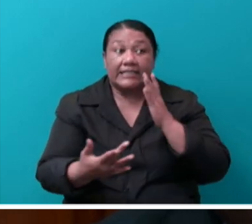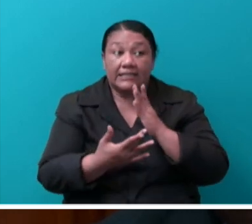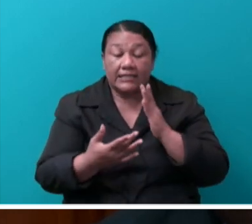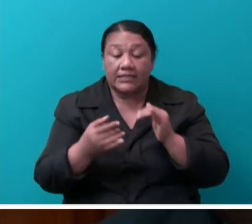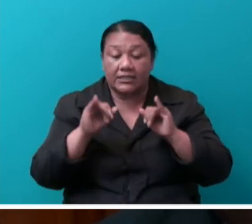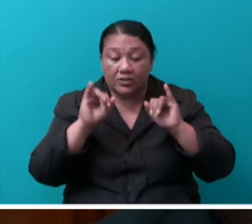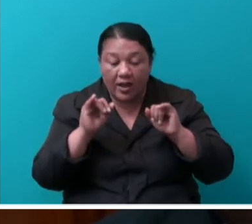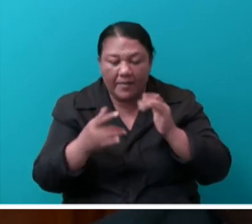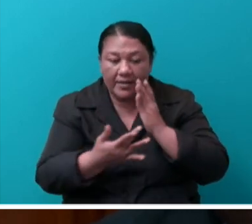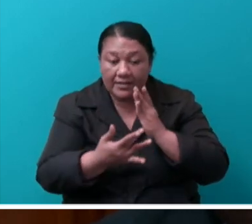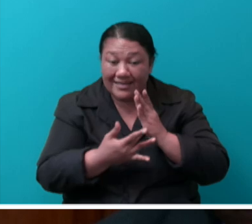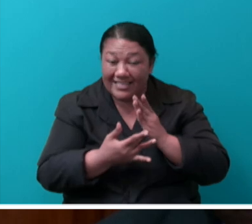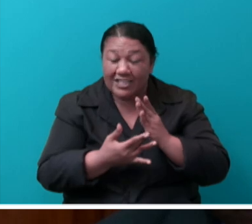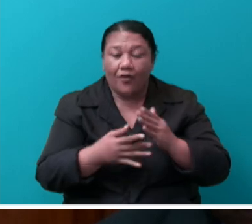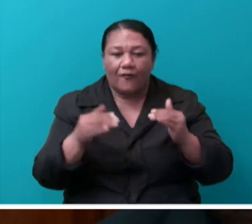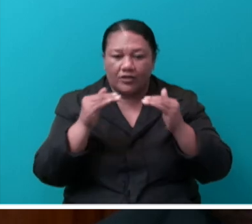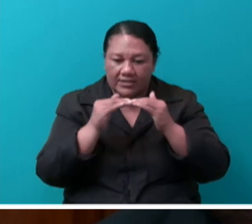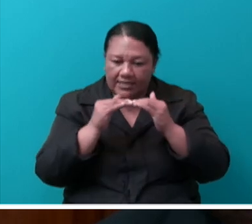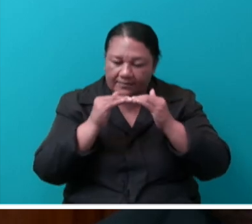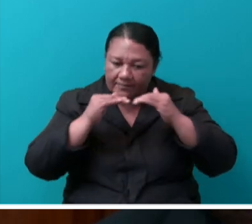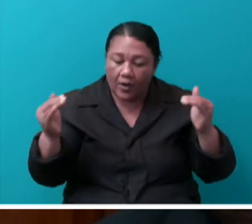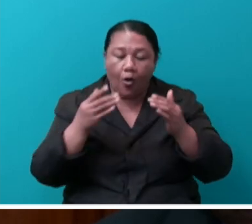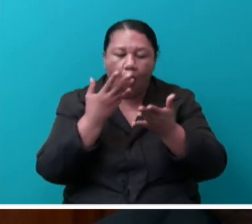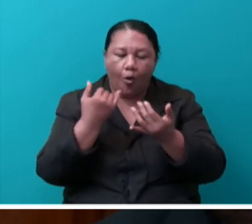technology-facilitated gender-based violence or online violence.